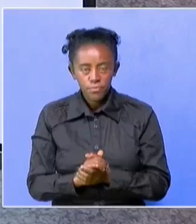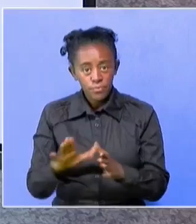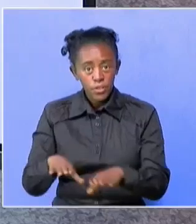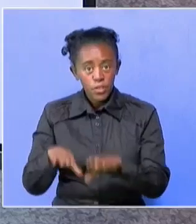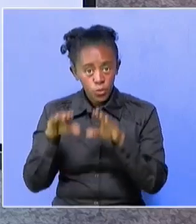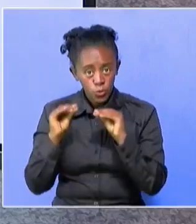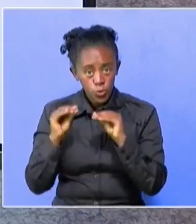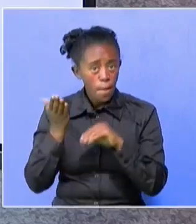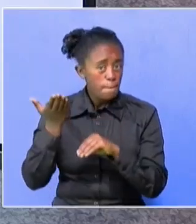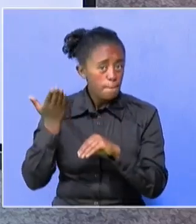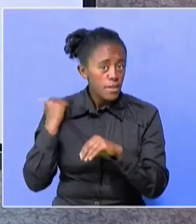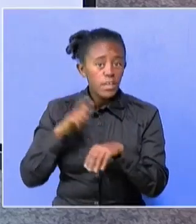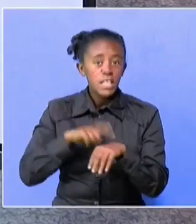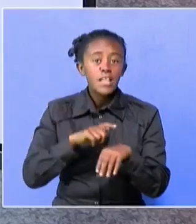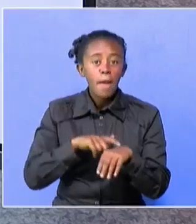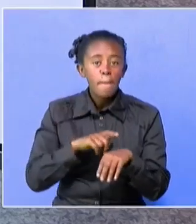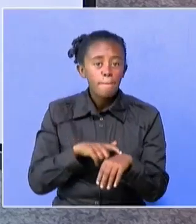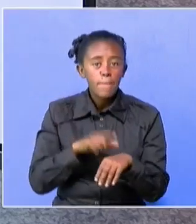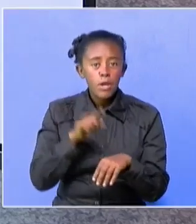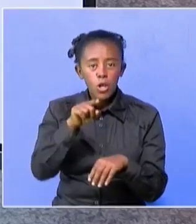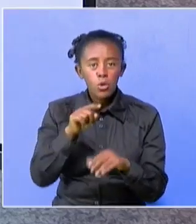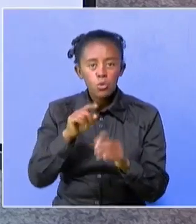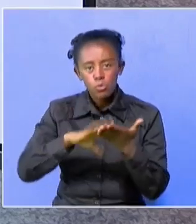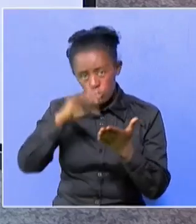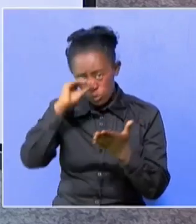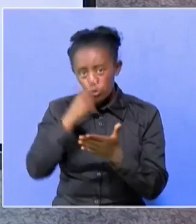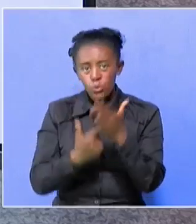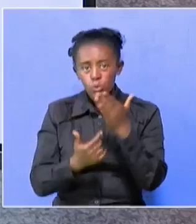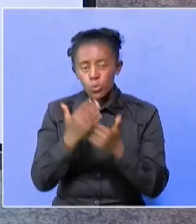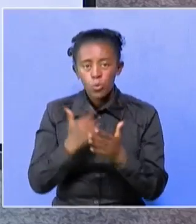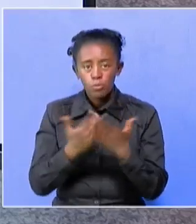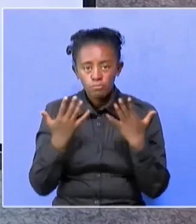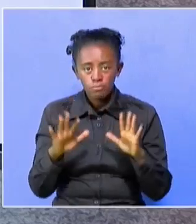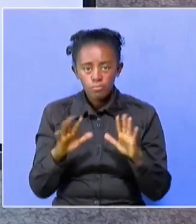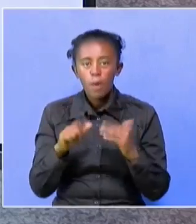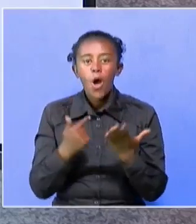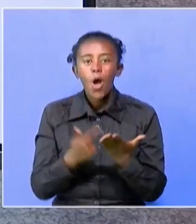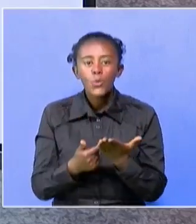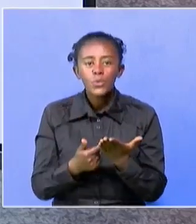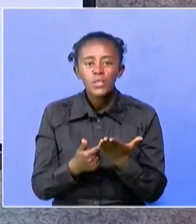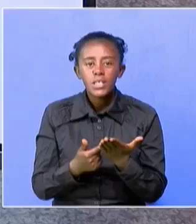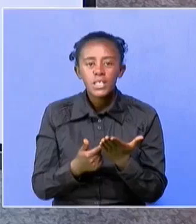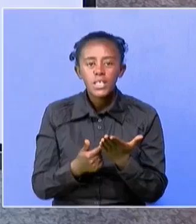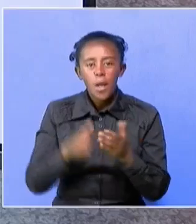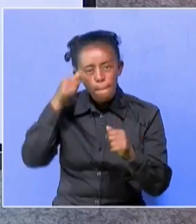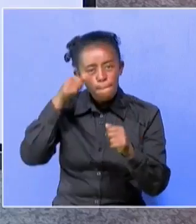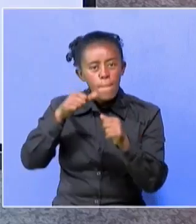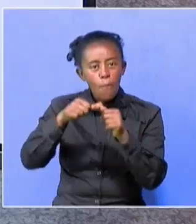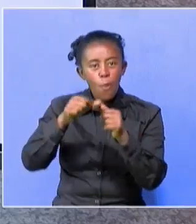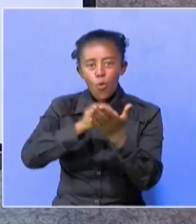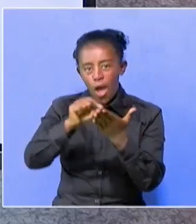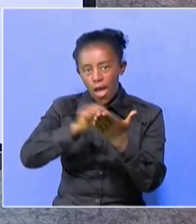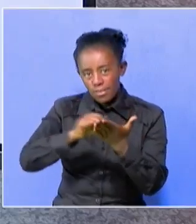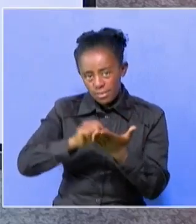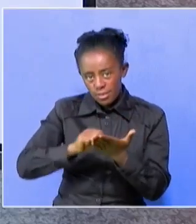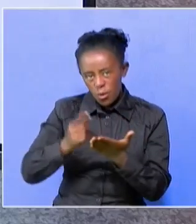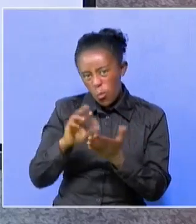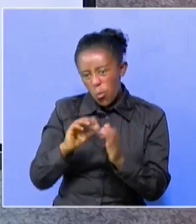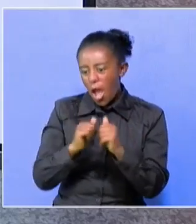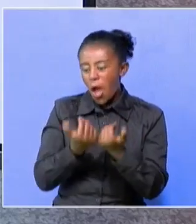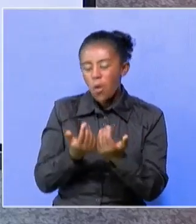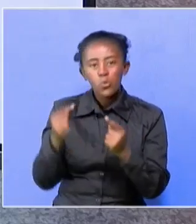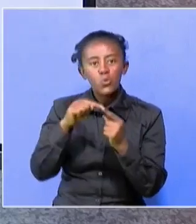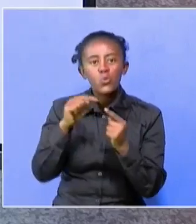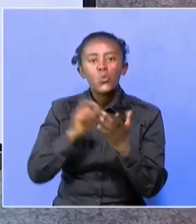Students, in the previous time, we have been talking about memo writing, or how to write a